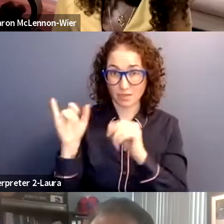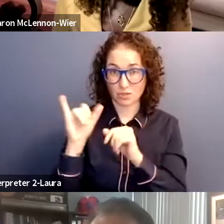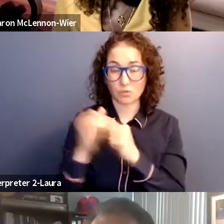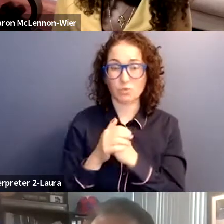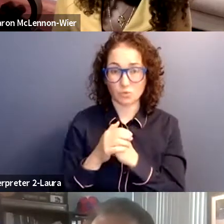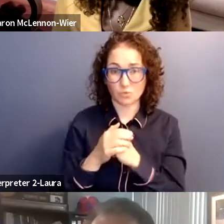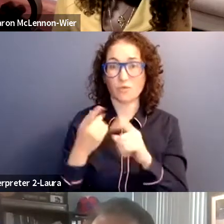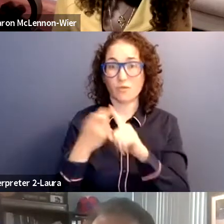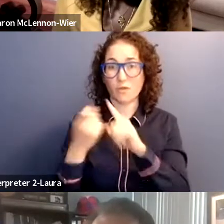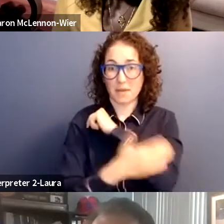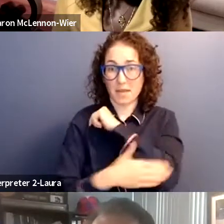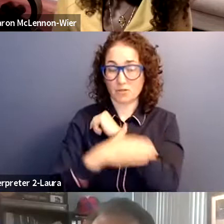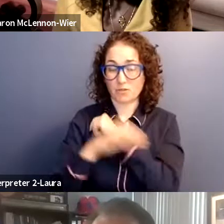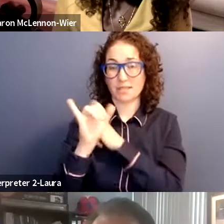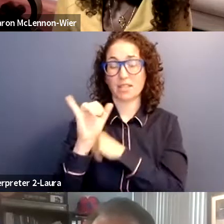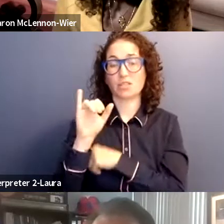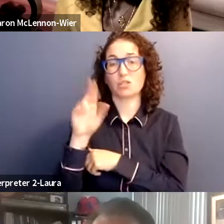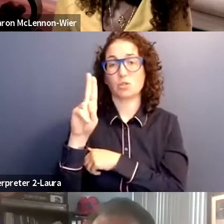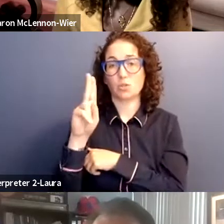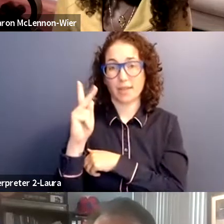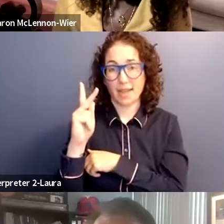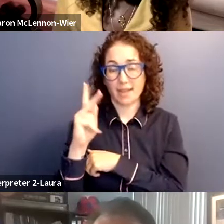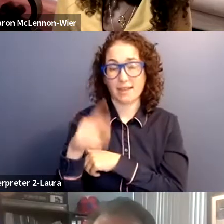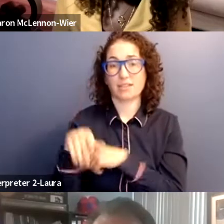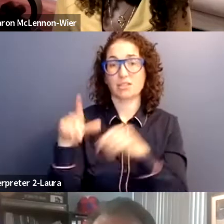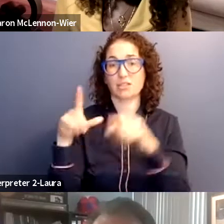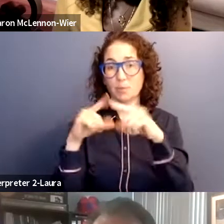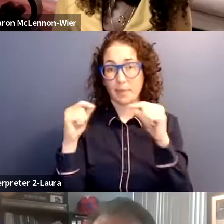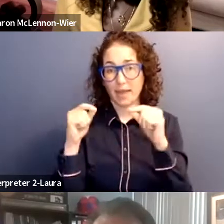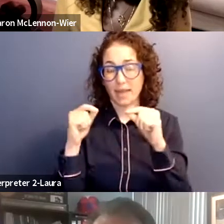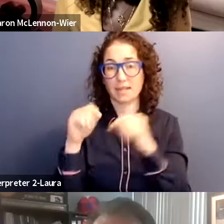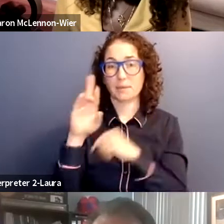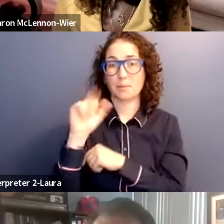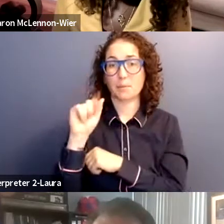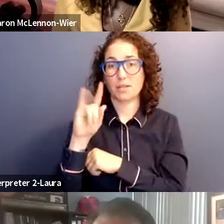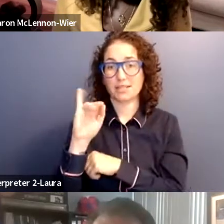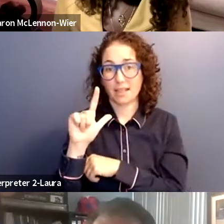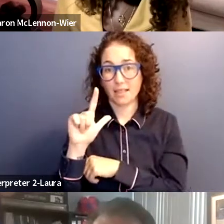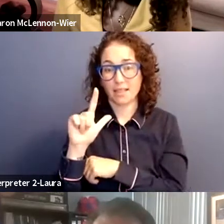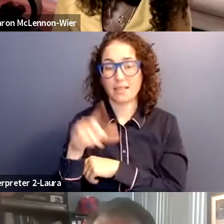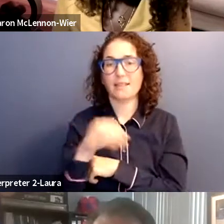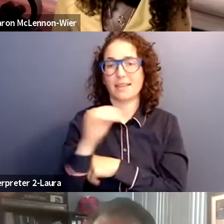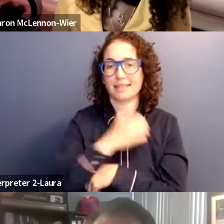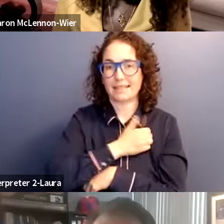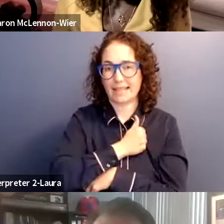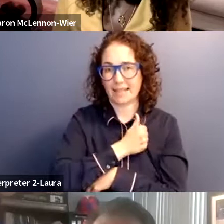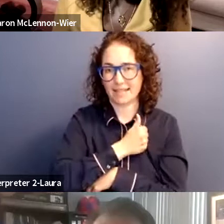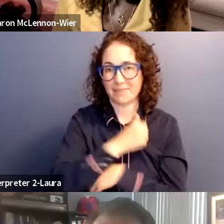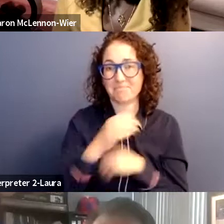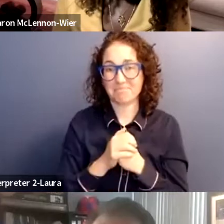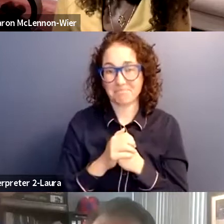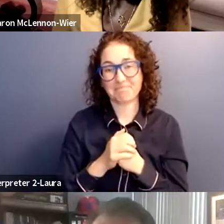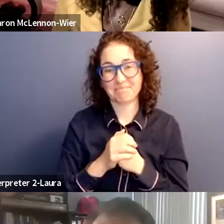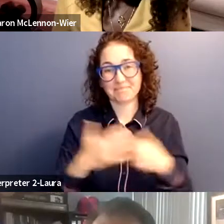countries such as the United Kingdom, Japan, Brazil, and Canada. Thank you